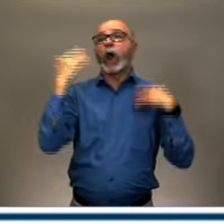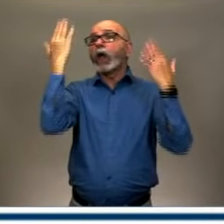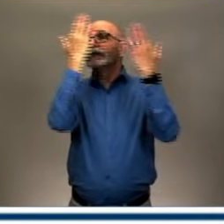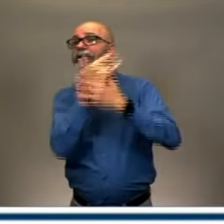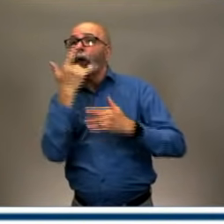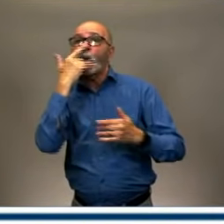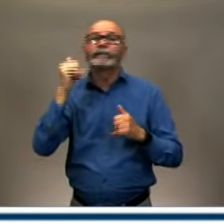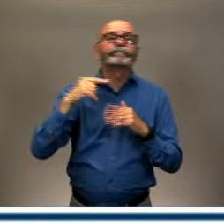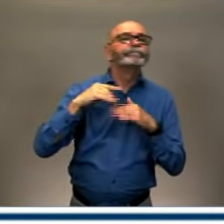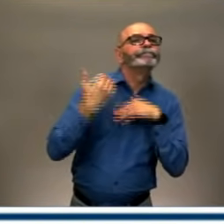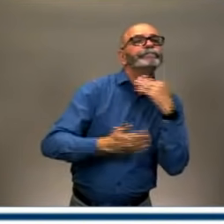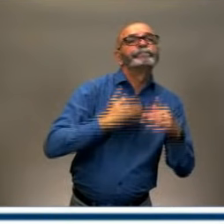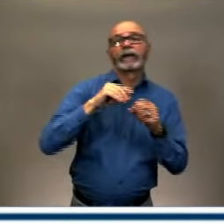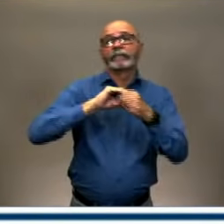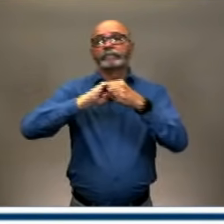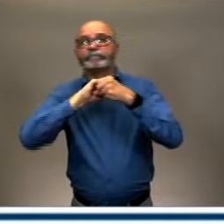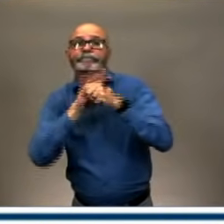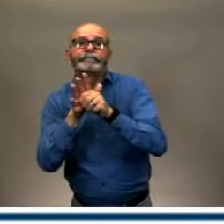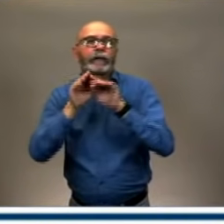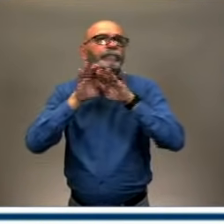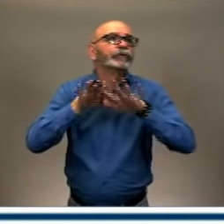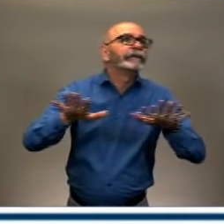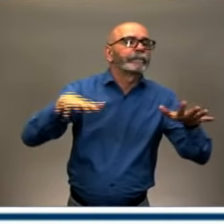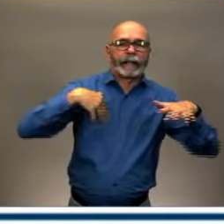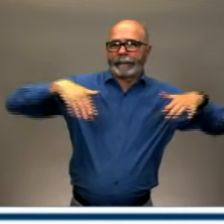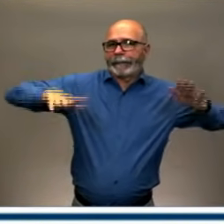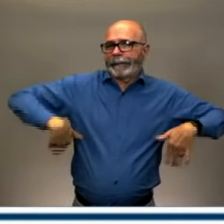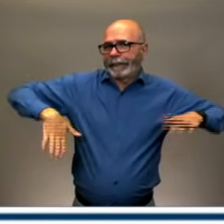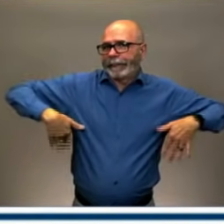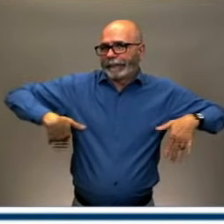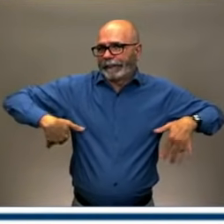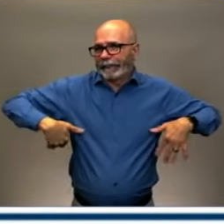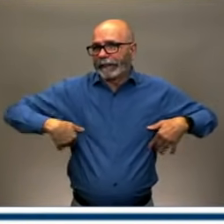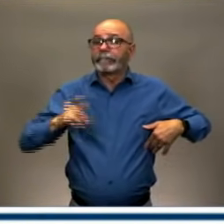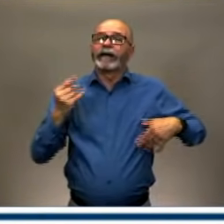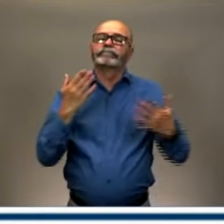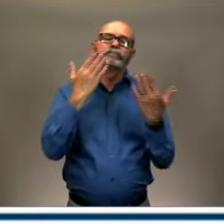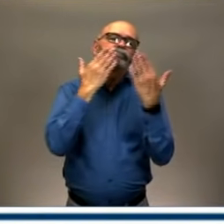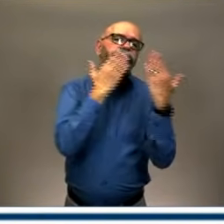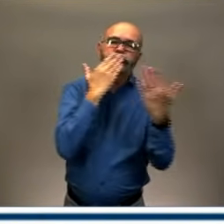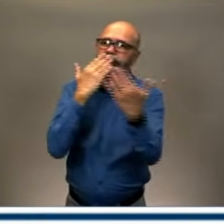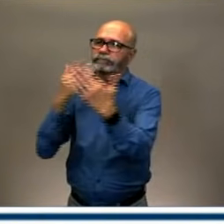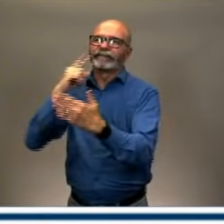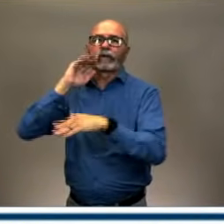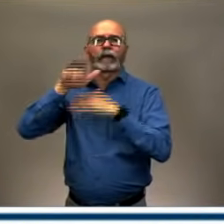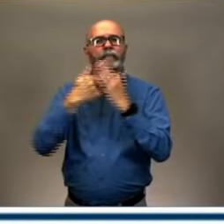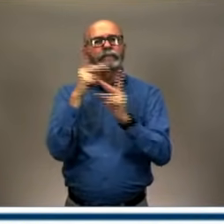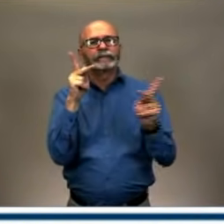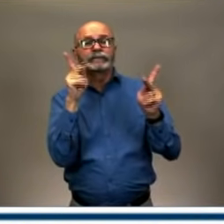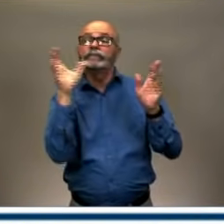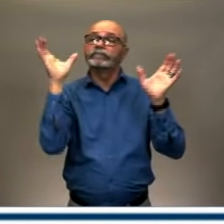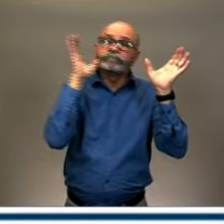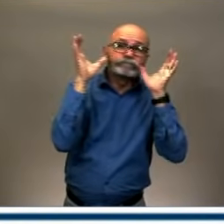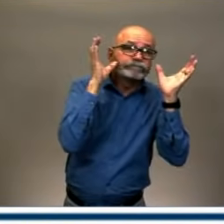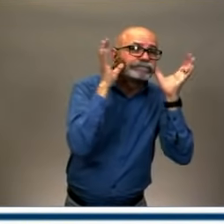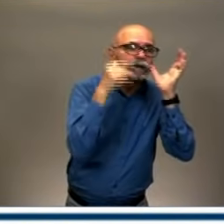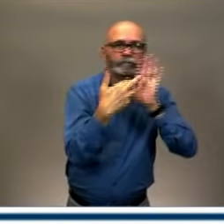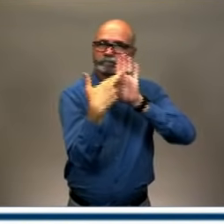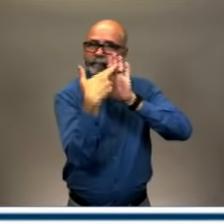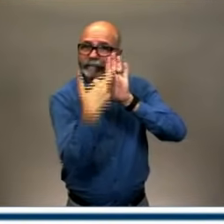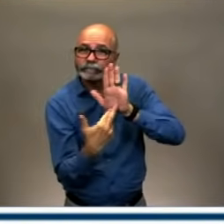you to everyone for your cooperation in following the protocols. Today we announced our vaccination strategy for the next 3